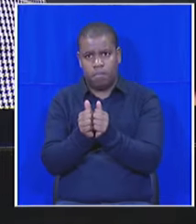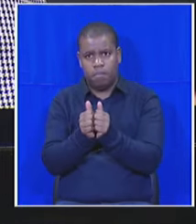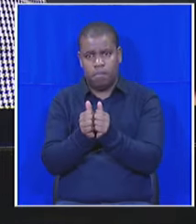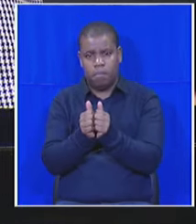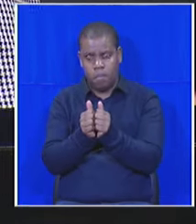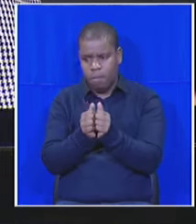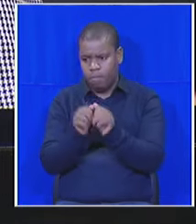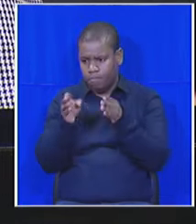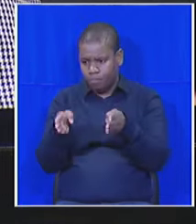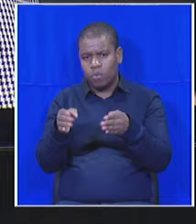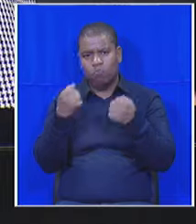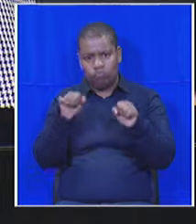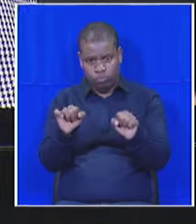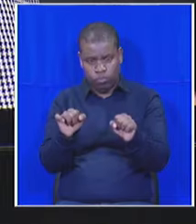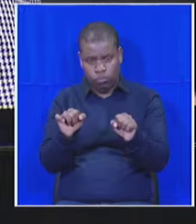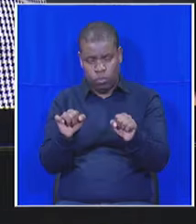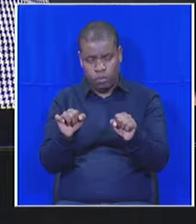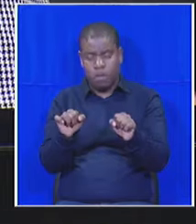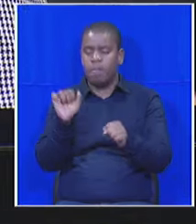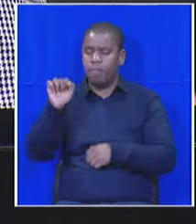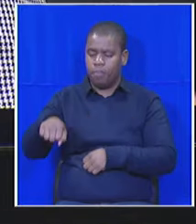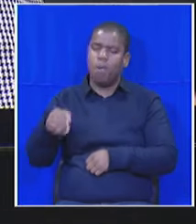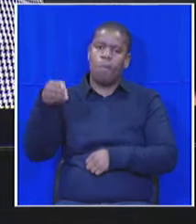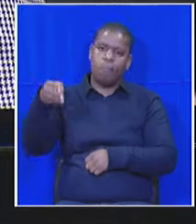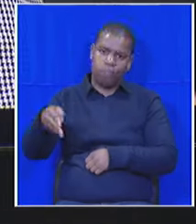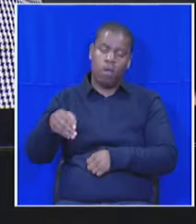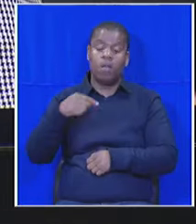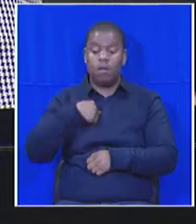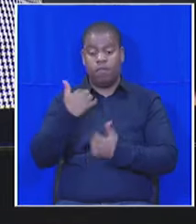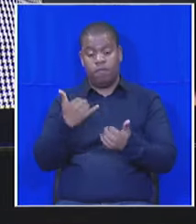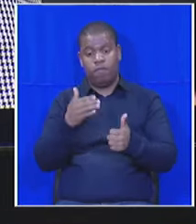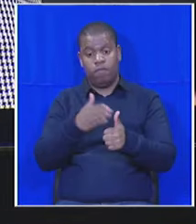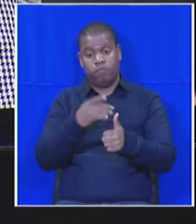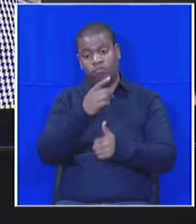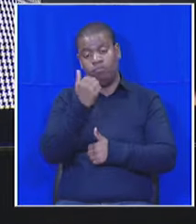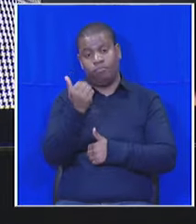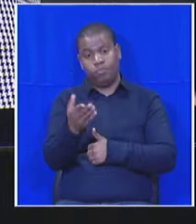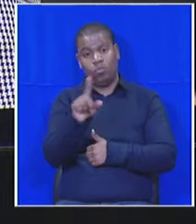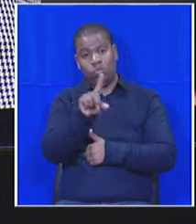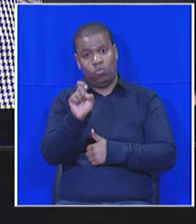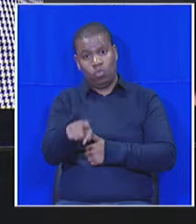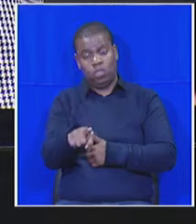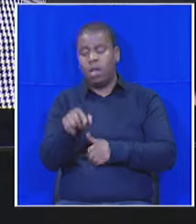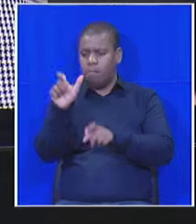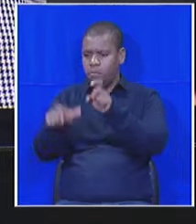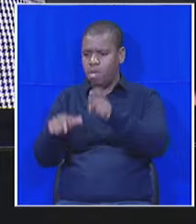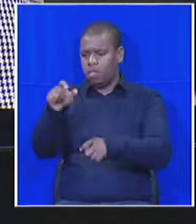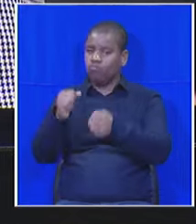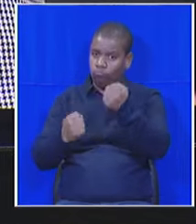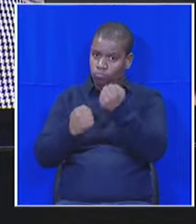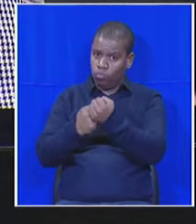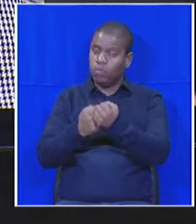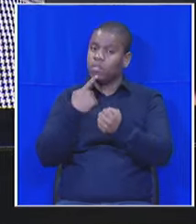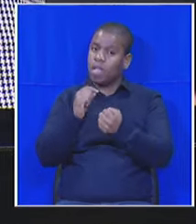any objections? In light of the objections, I put the question. Those in favor will say aye.